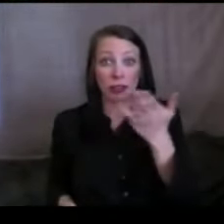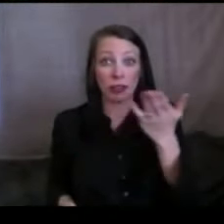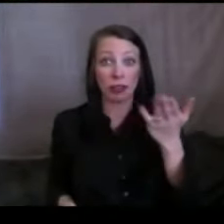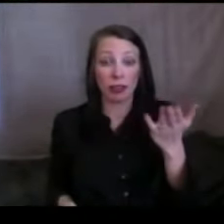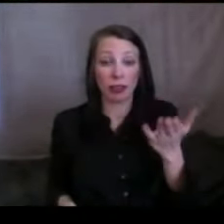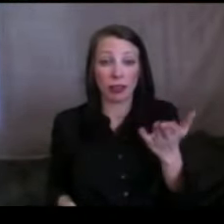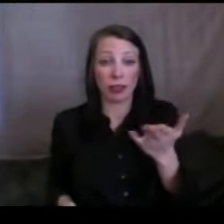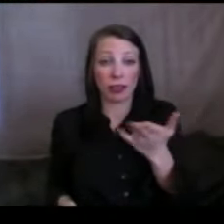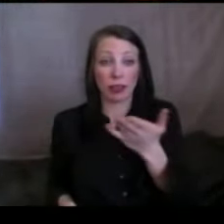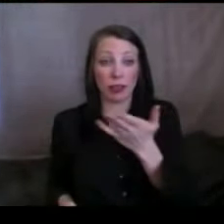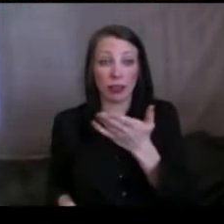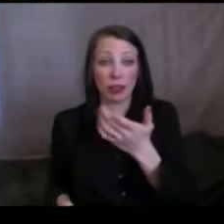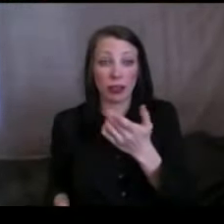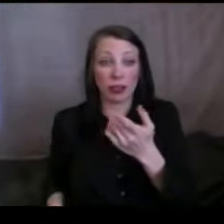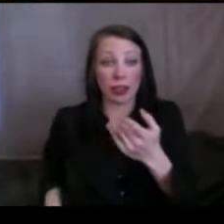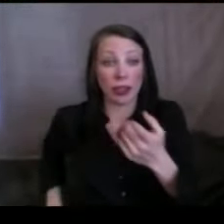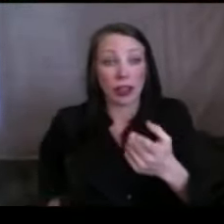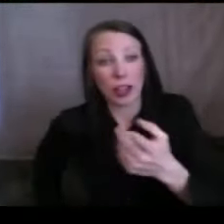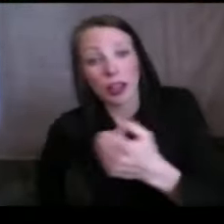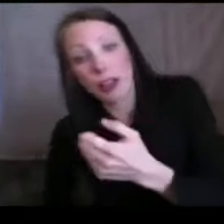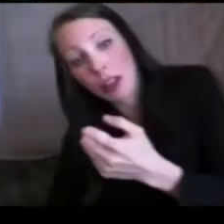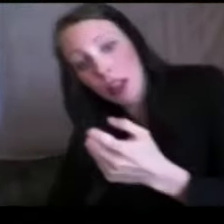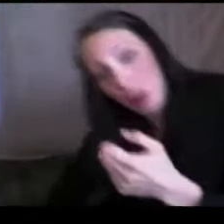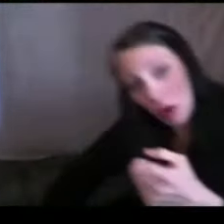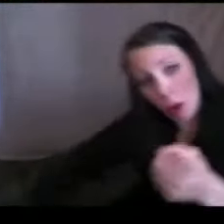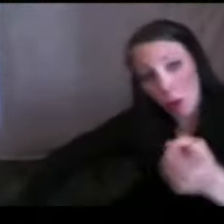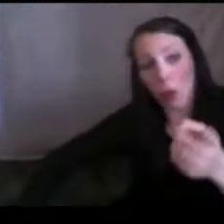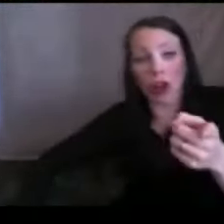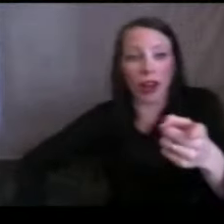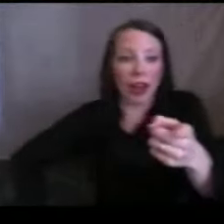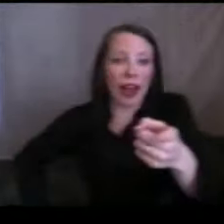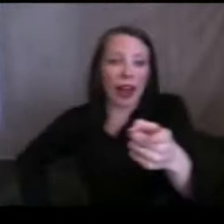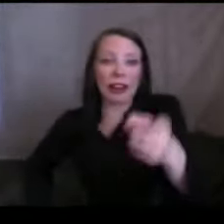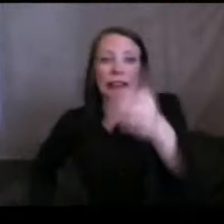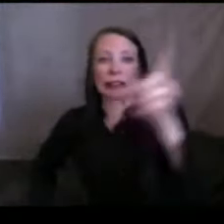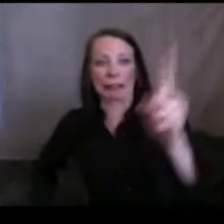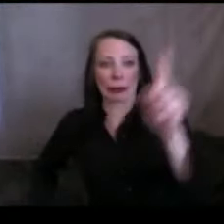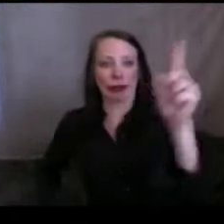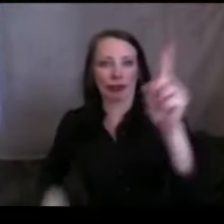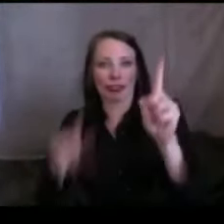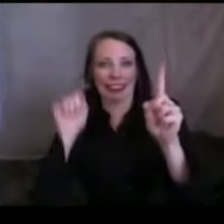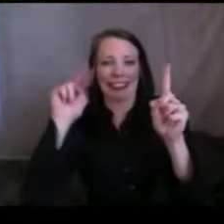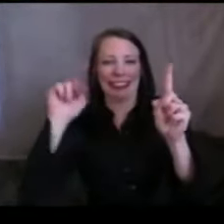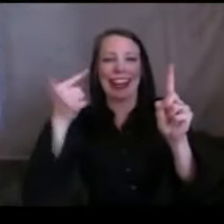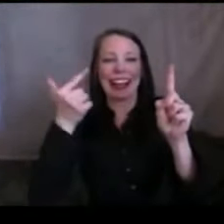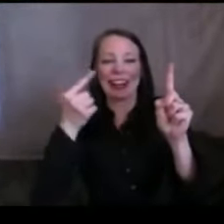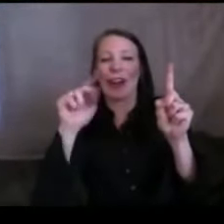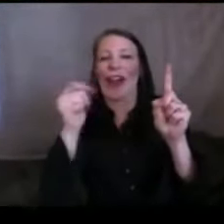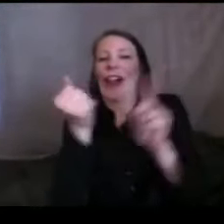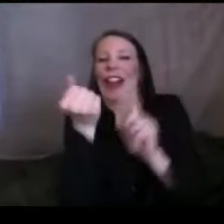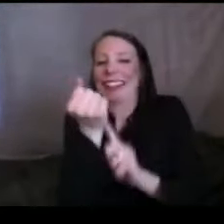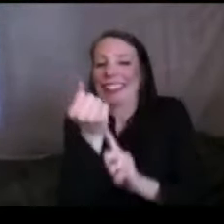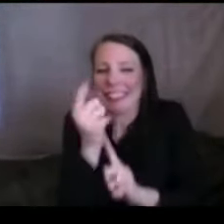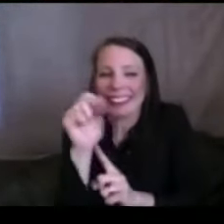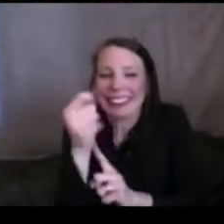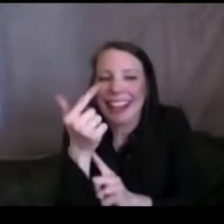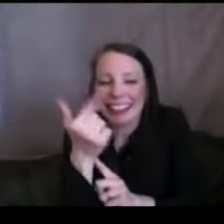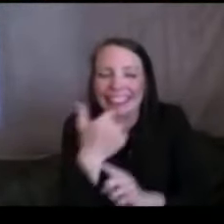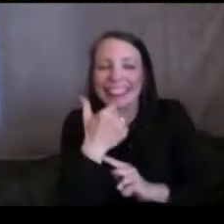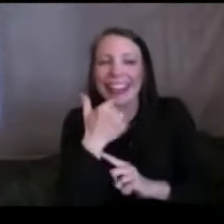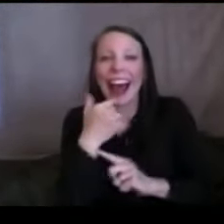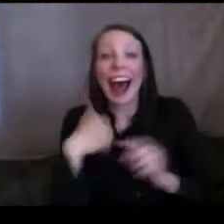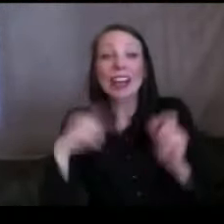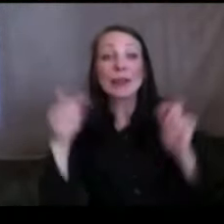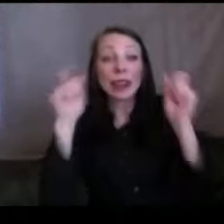Maybe Trung or Jody? Yes. Actually, they a lot of time I was surprised because they know